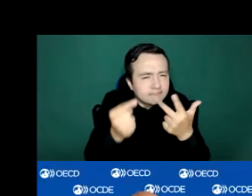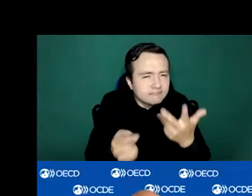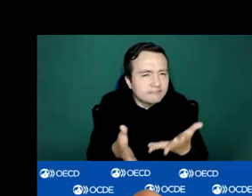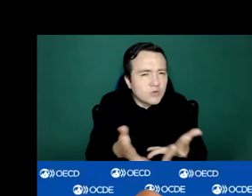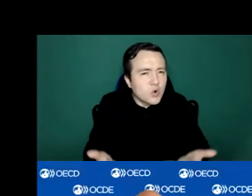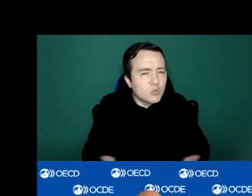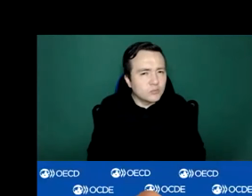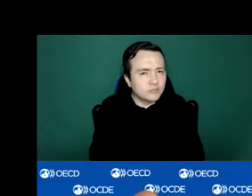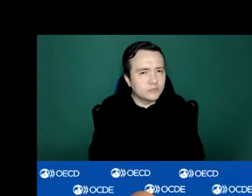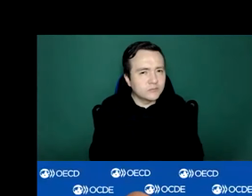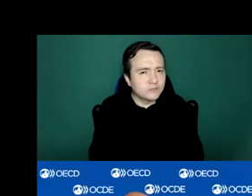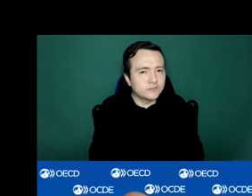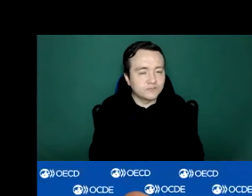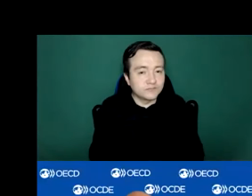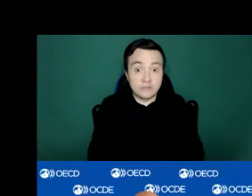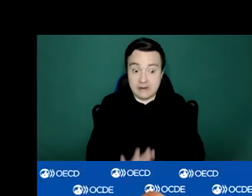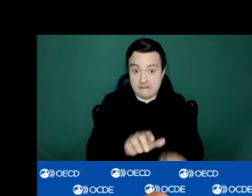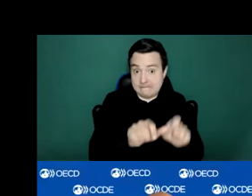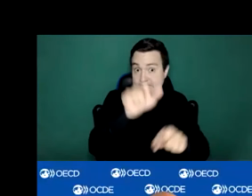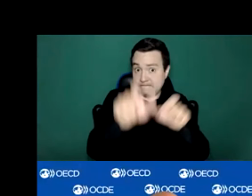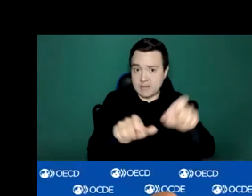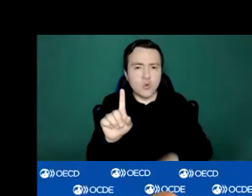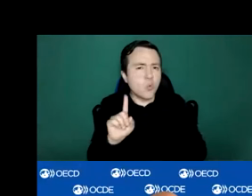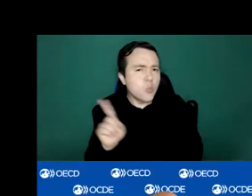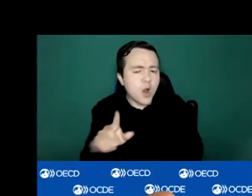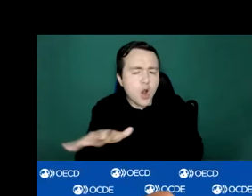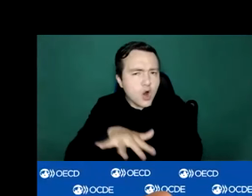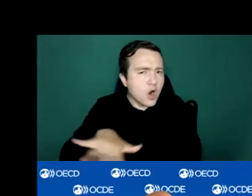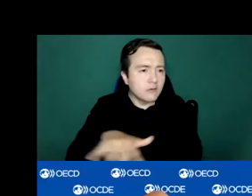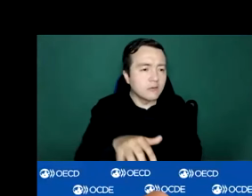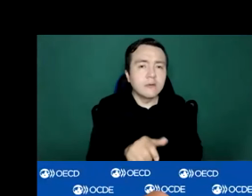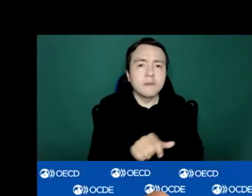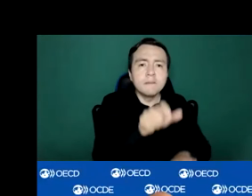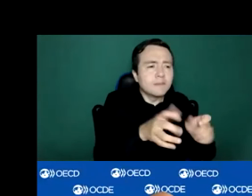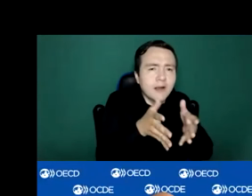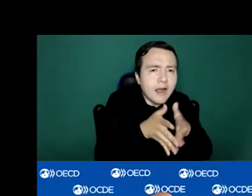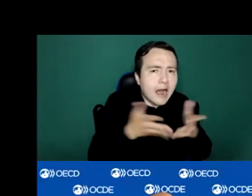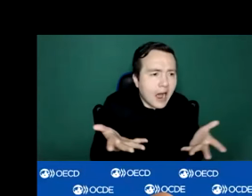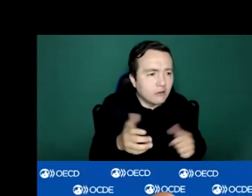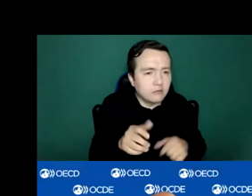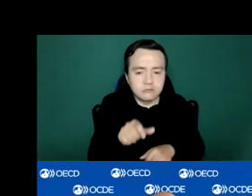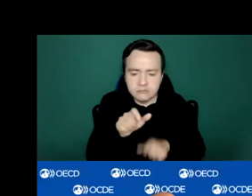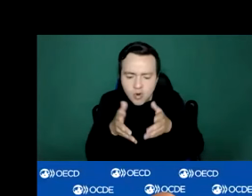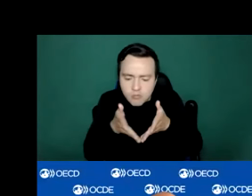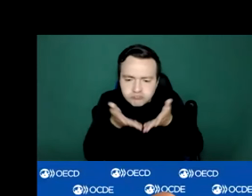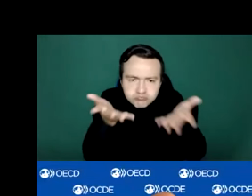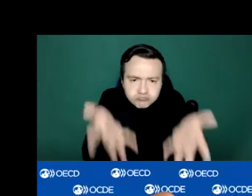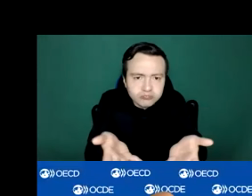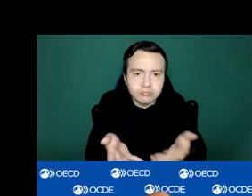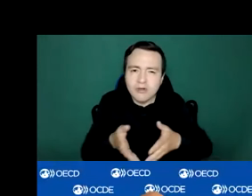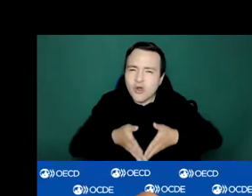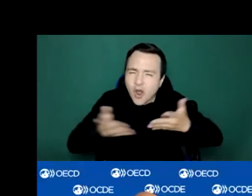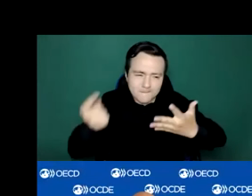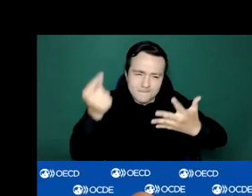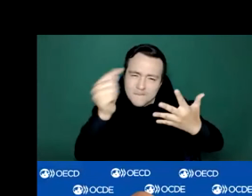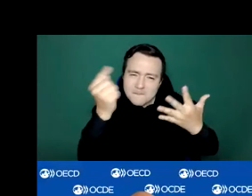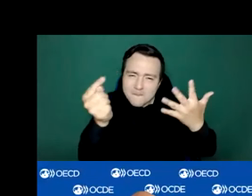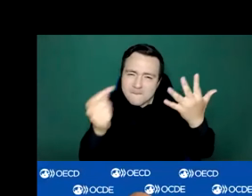of the healthcare system? What are the health behaviors, and so on? But what is it that we're missing from this picture is